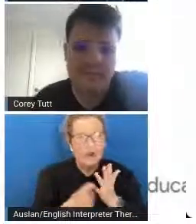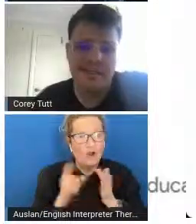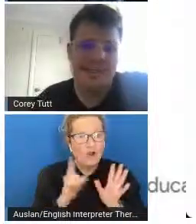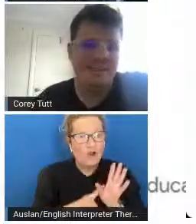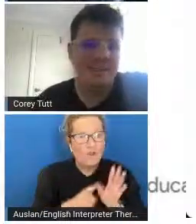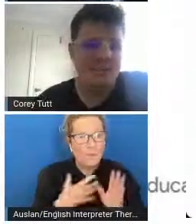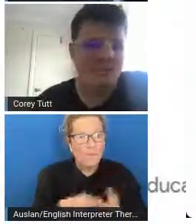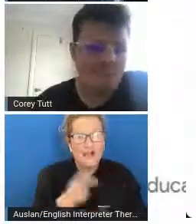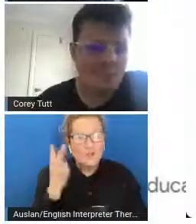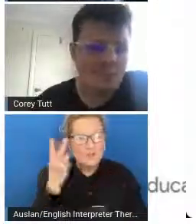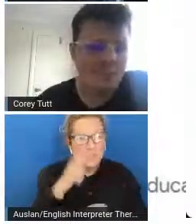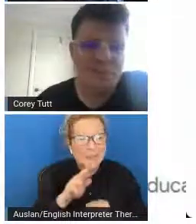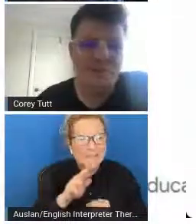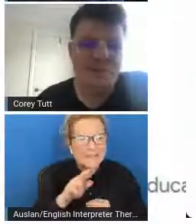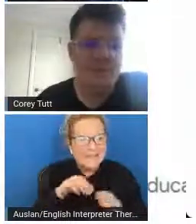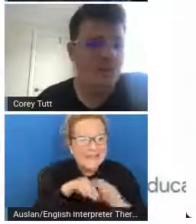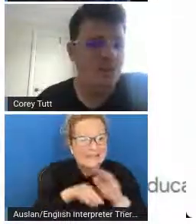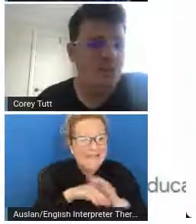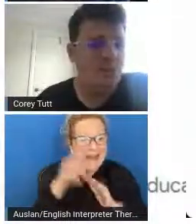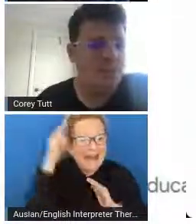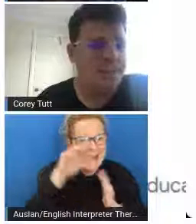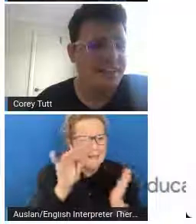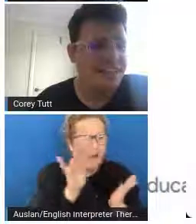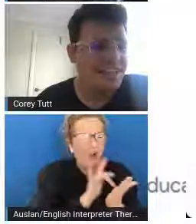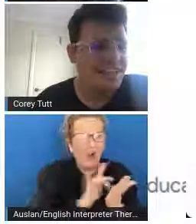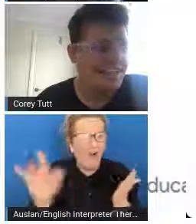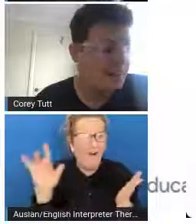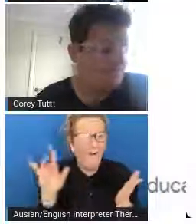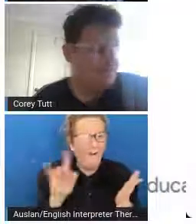entries have been excluded from this Wheel of Fortune.